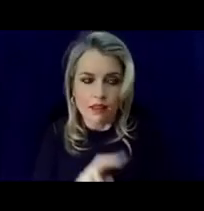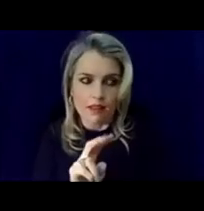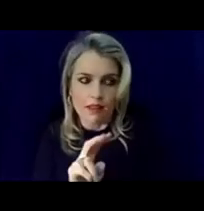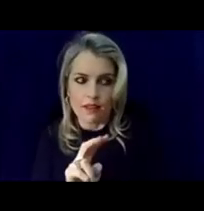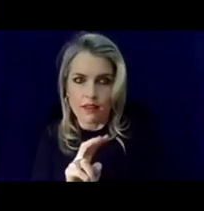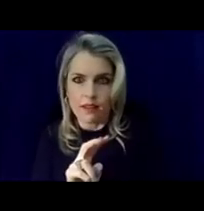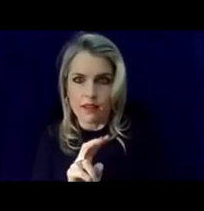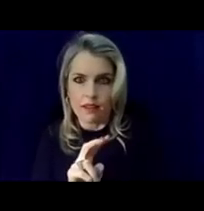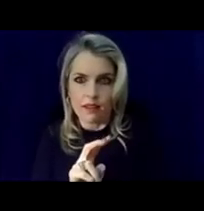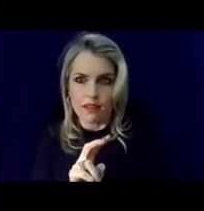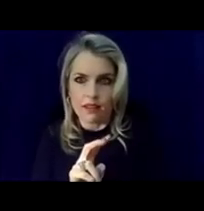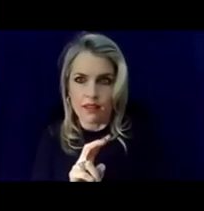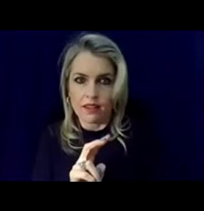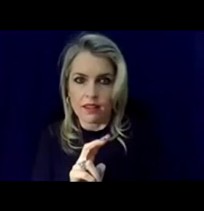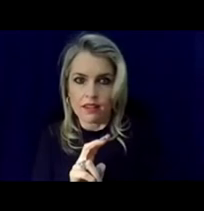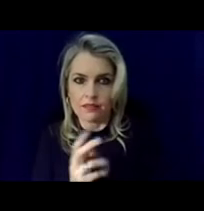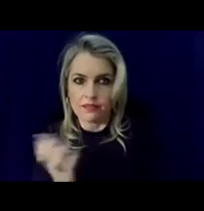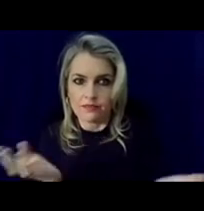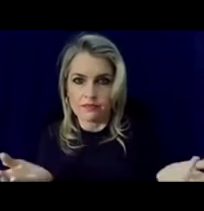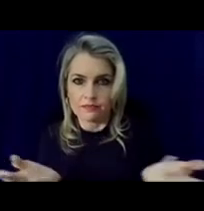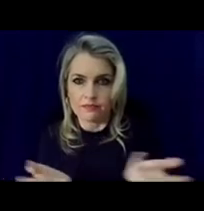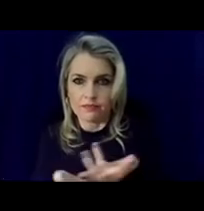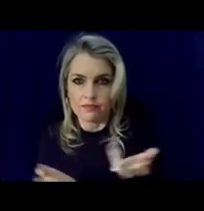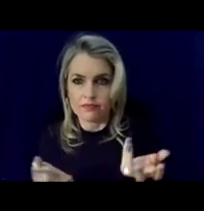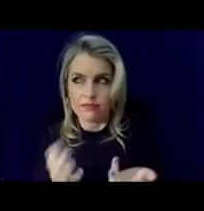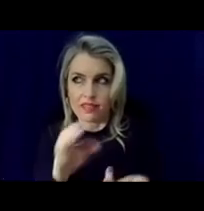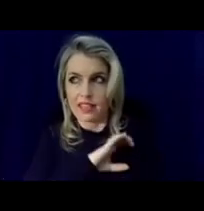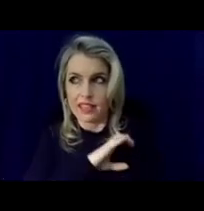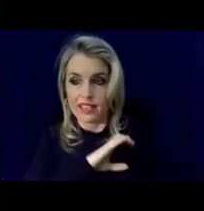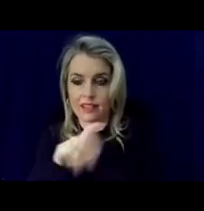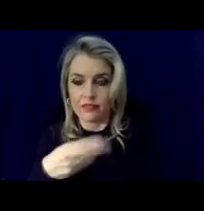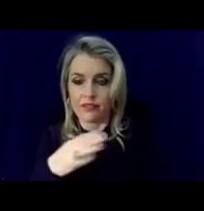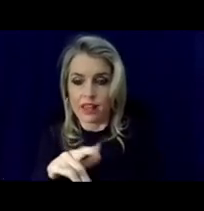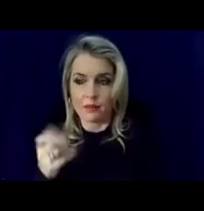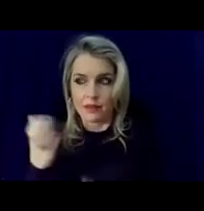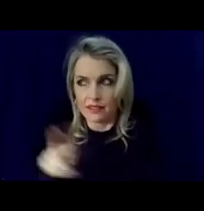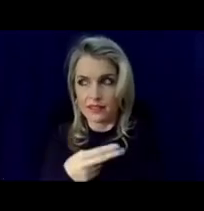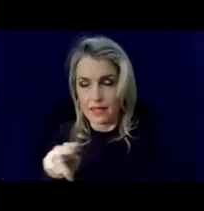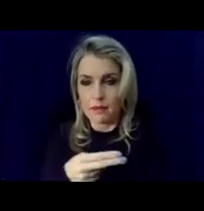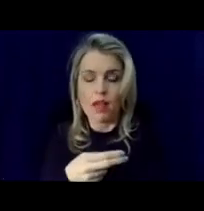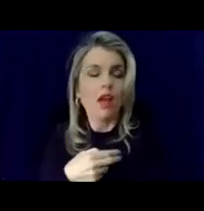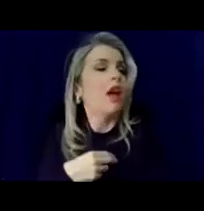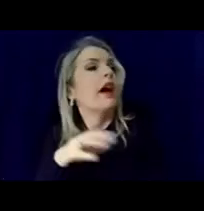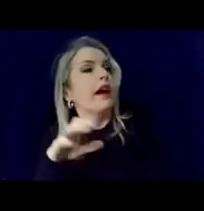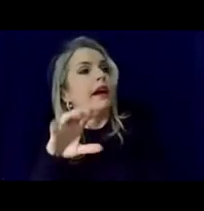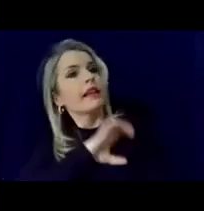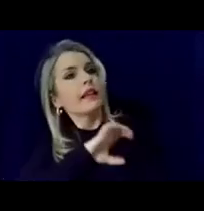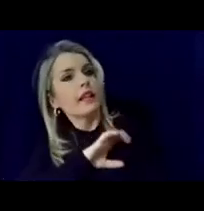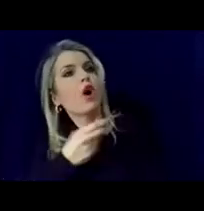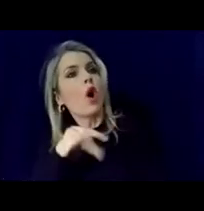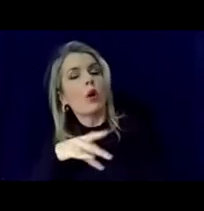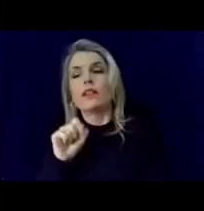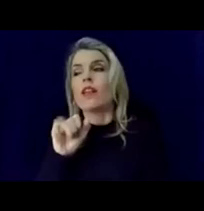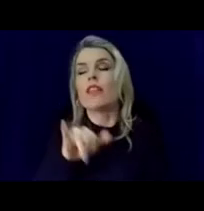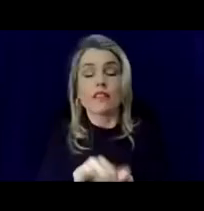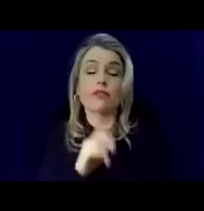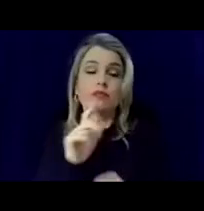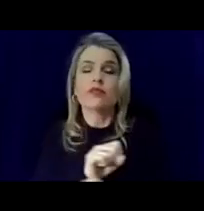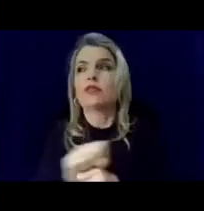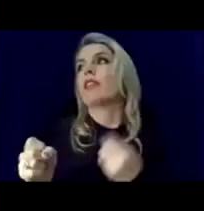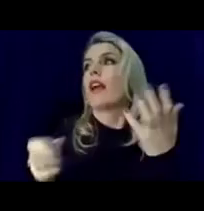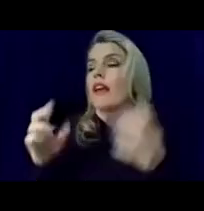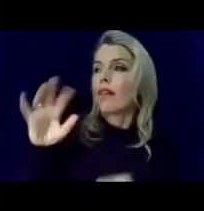Nima Bird, meet Clinton Phillips. Clint Hood, actually. Founder and CEO of Bullet